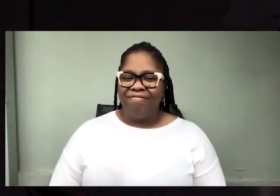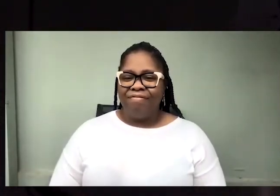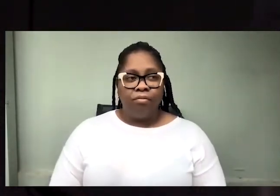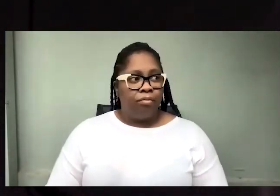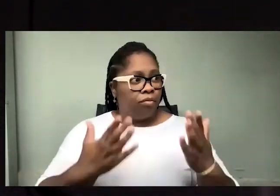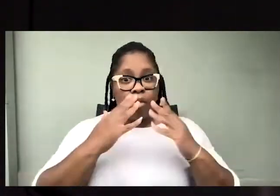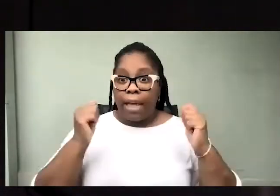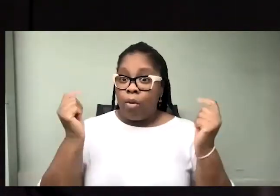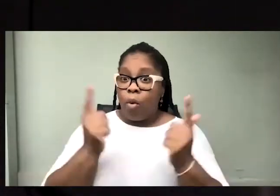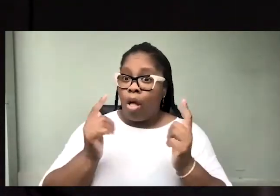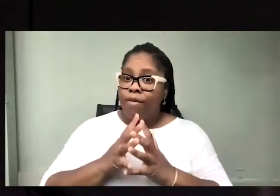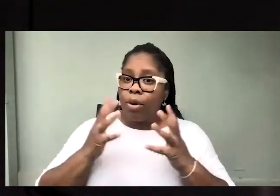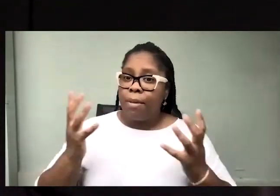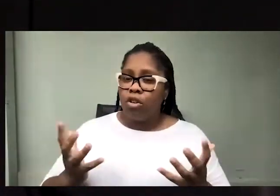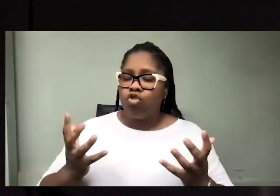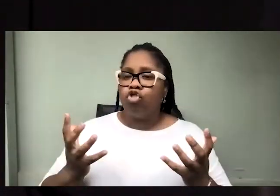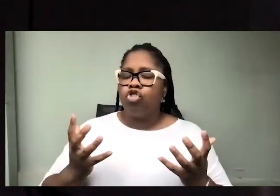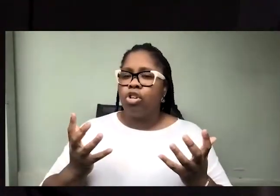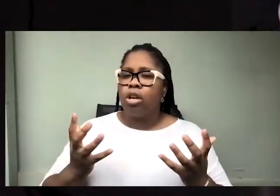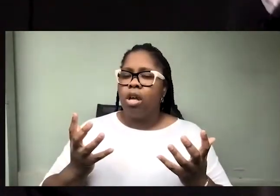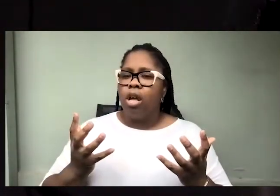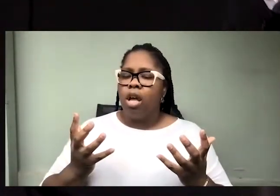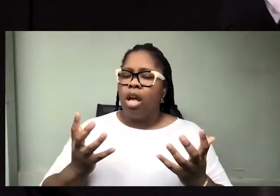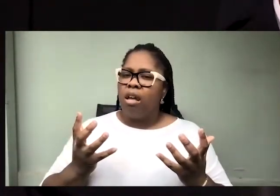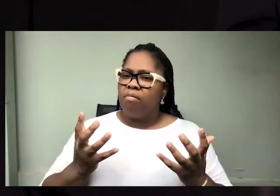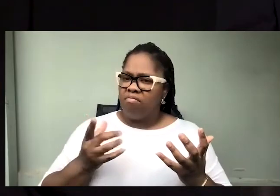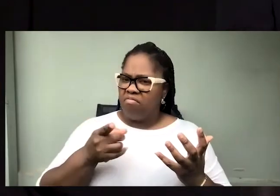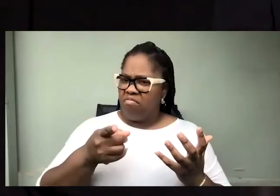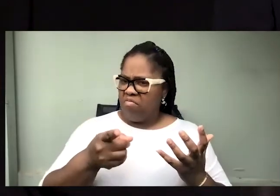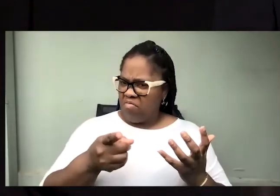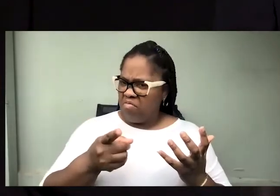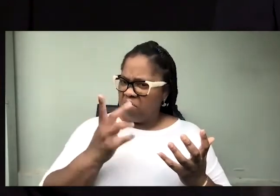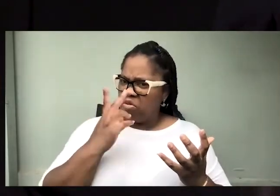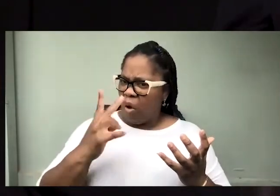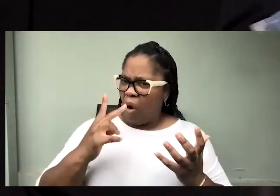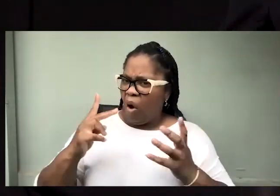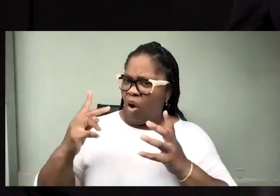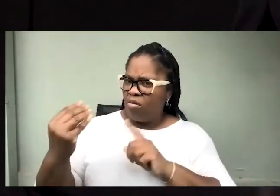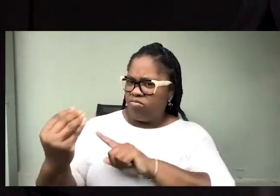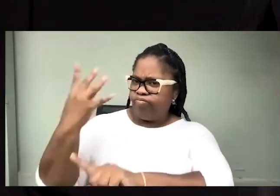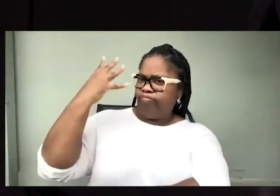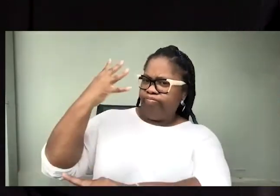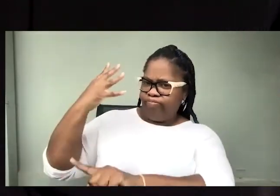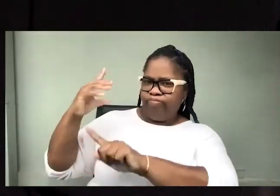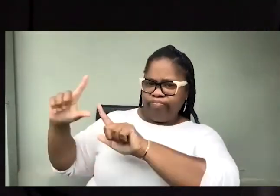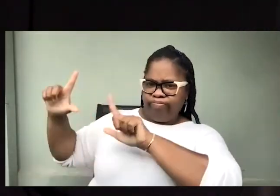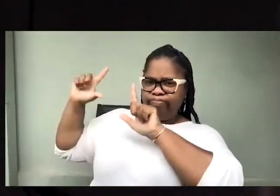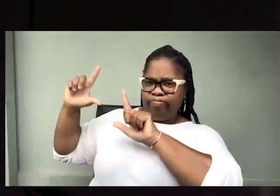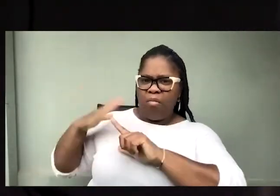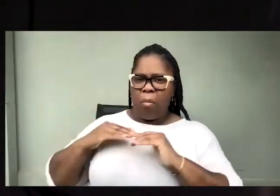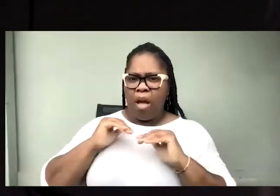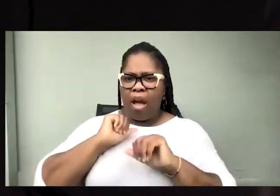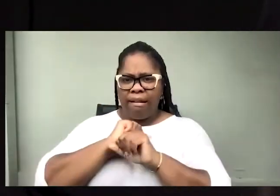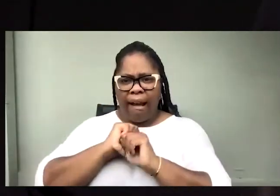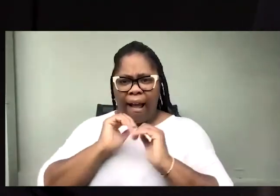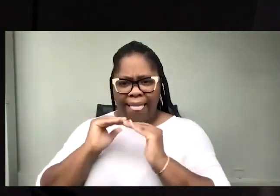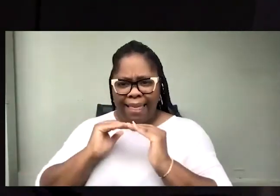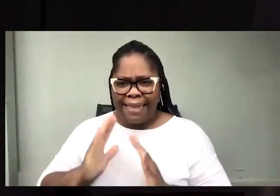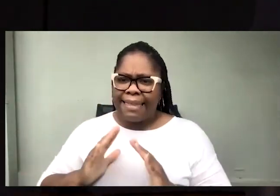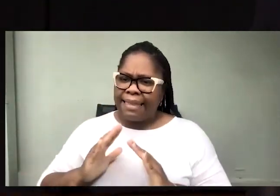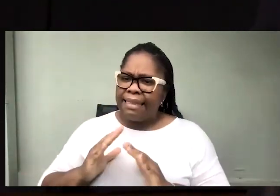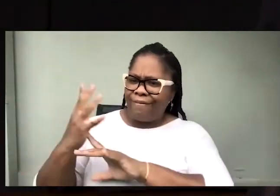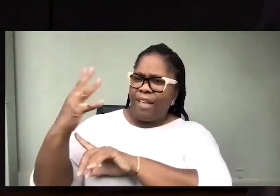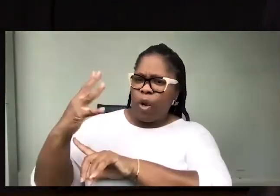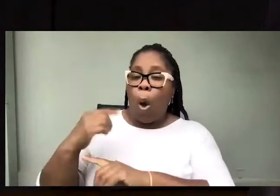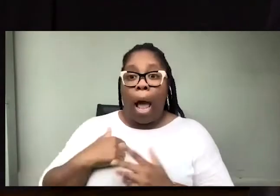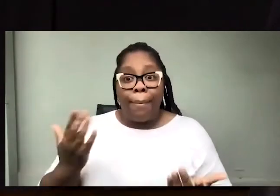Thank you all very much. And you saw my colleagues by video. I'm here because we are in the 3rd